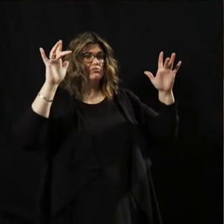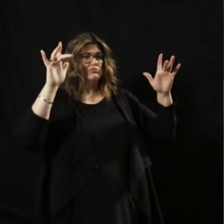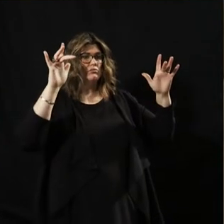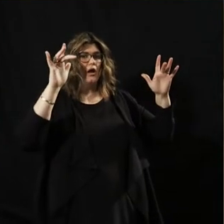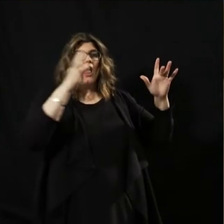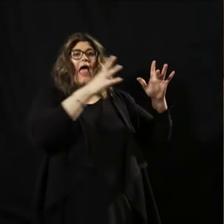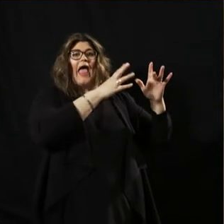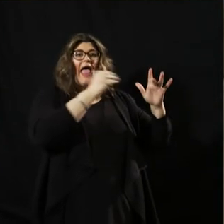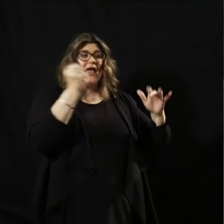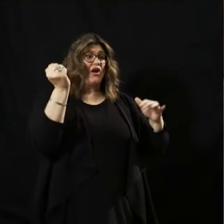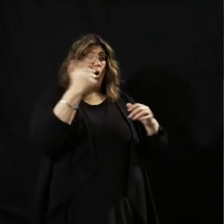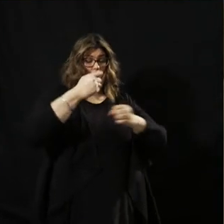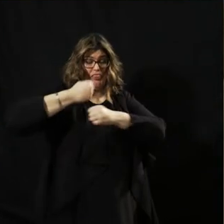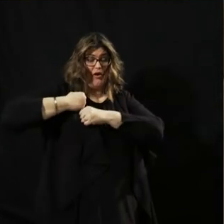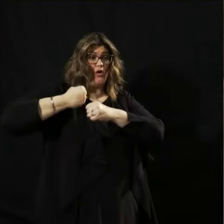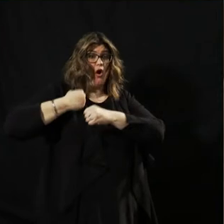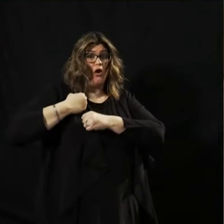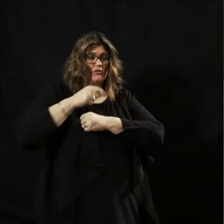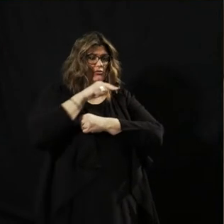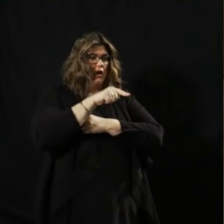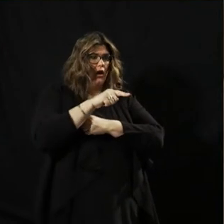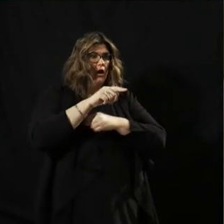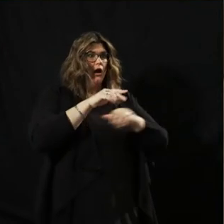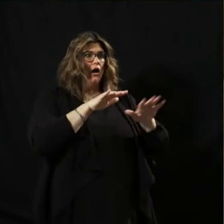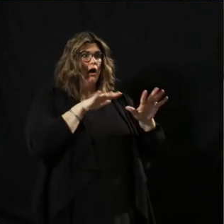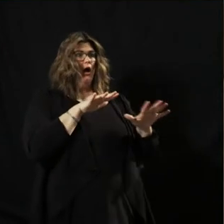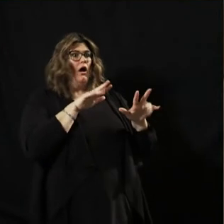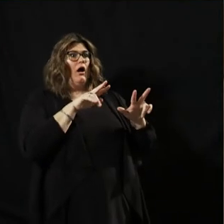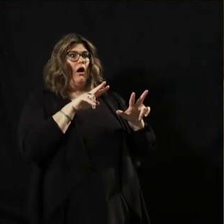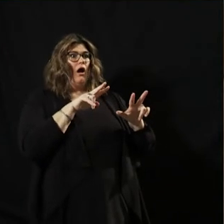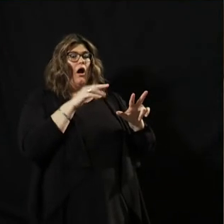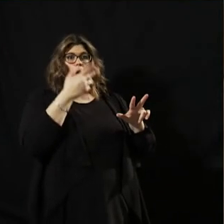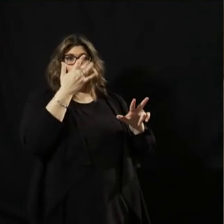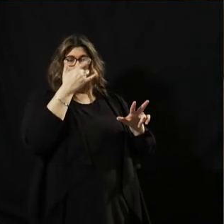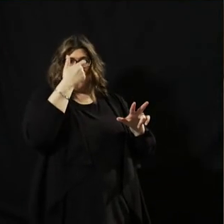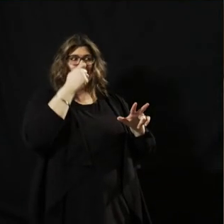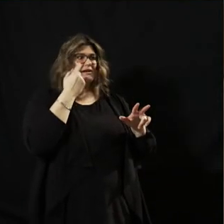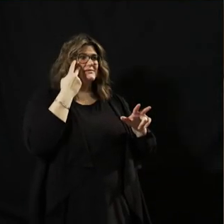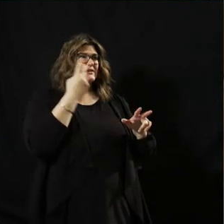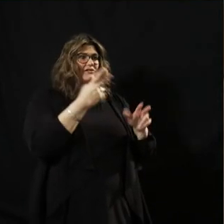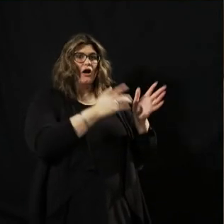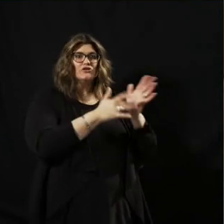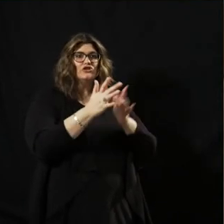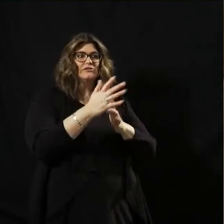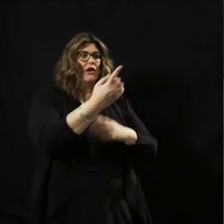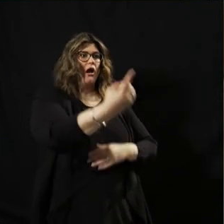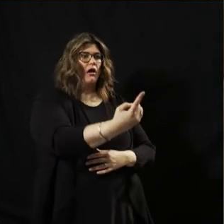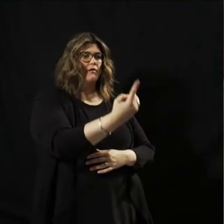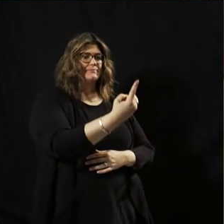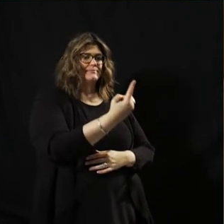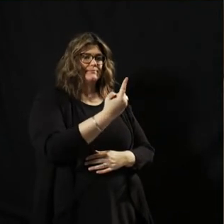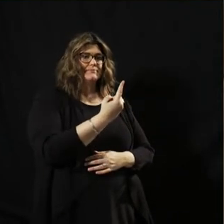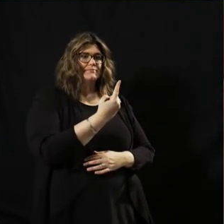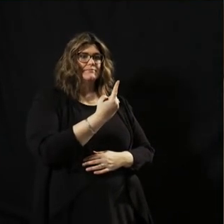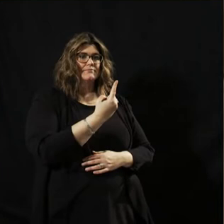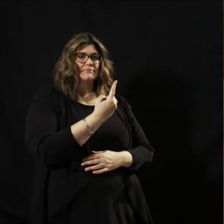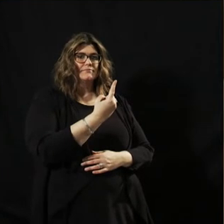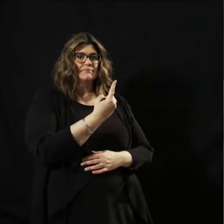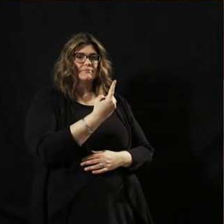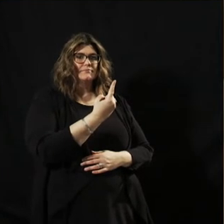The guards were shaken with fear of him and became like dead